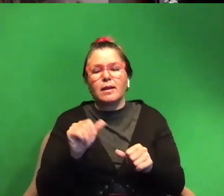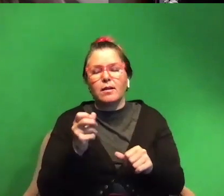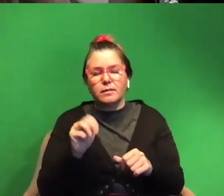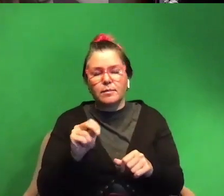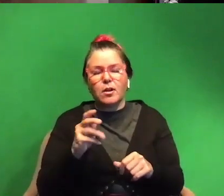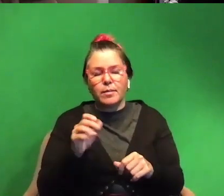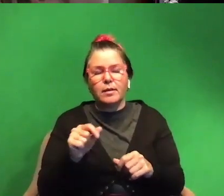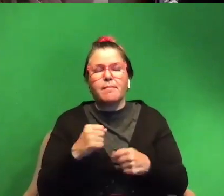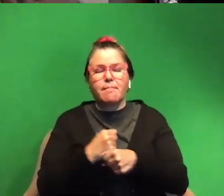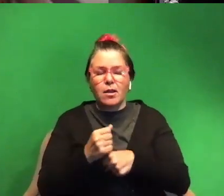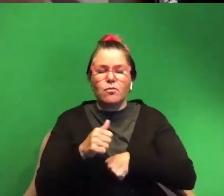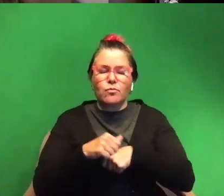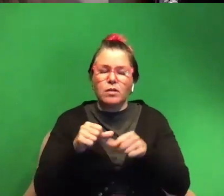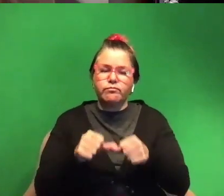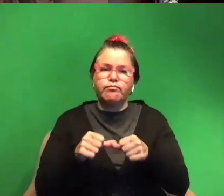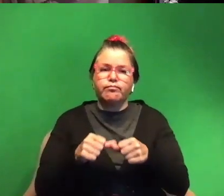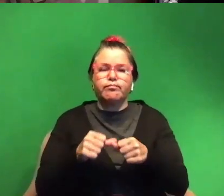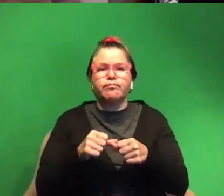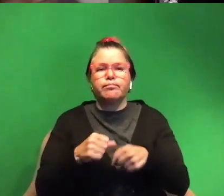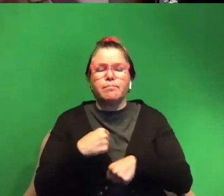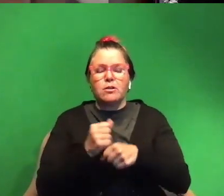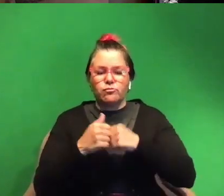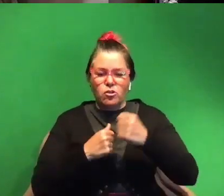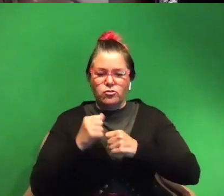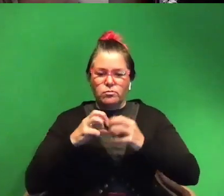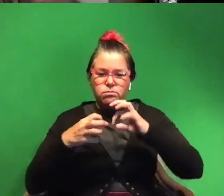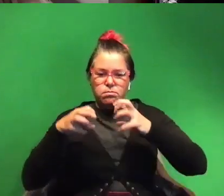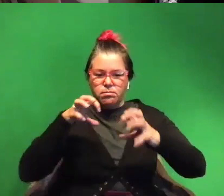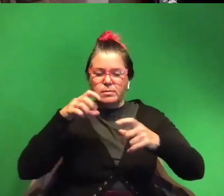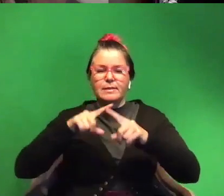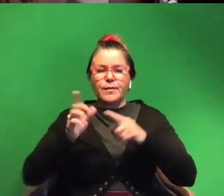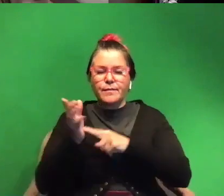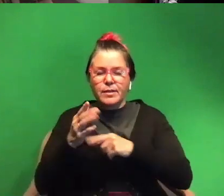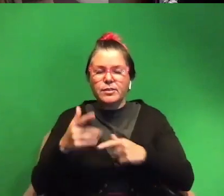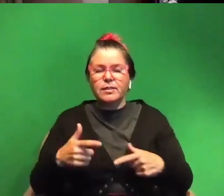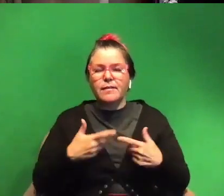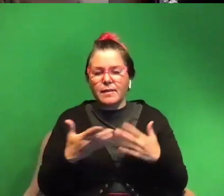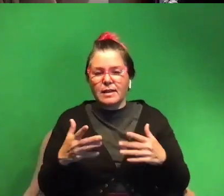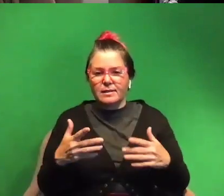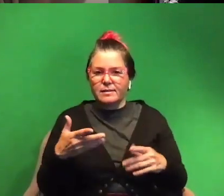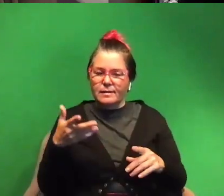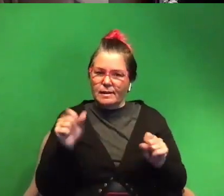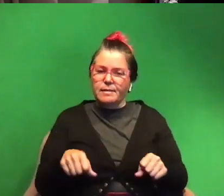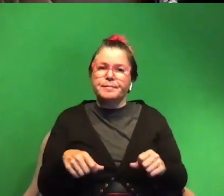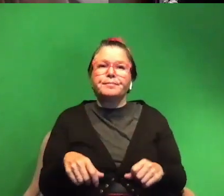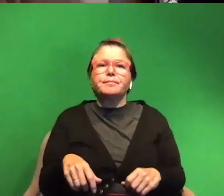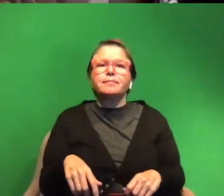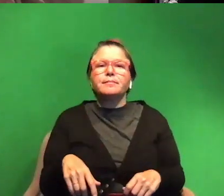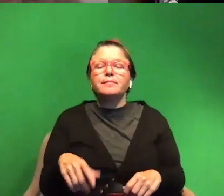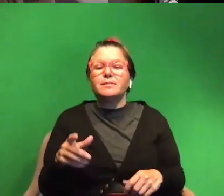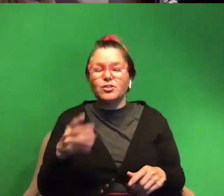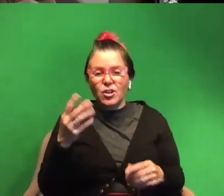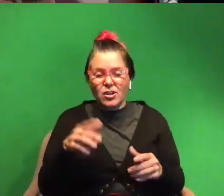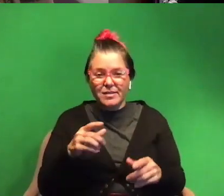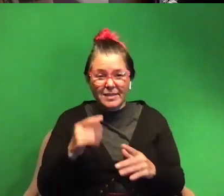make rocks, right? Continue to make this really complex structure that all of these fish and different organisms can live in. Whereas if all the live tissue starts